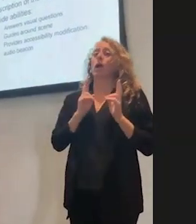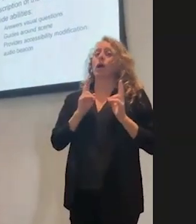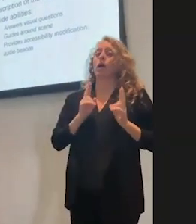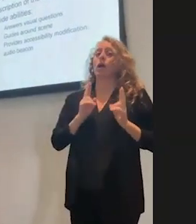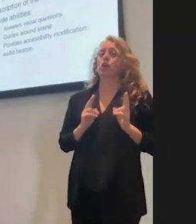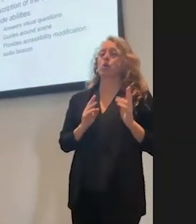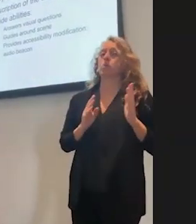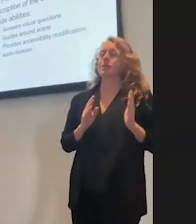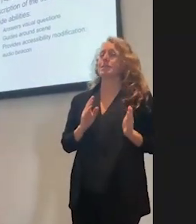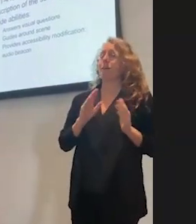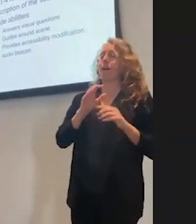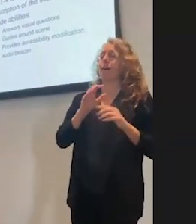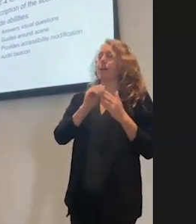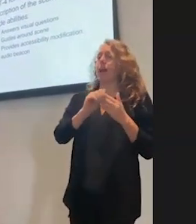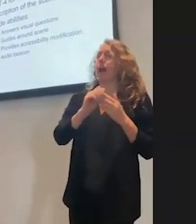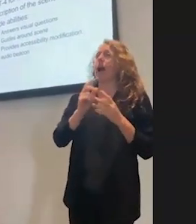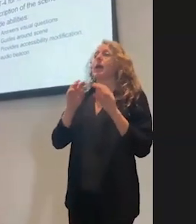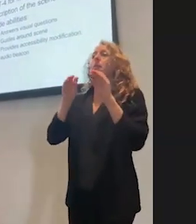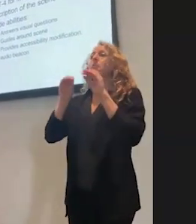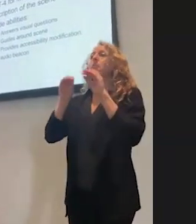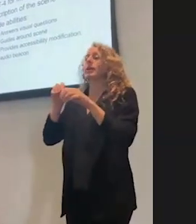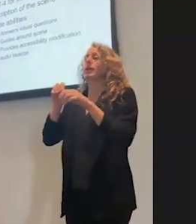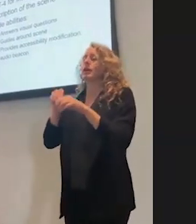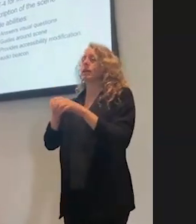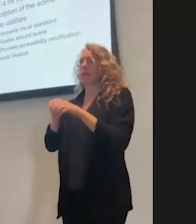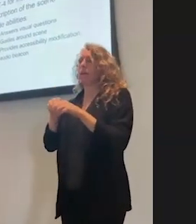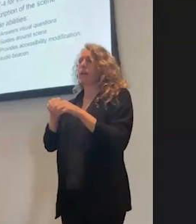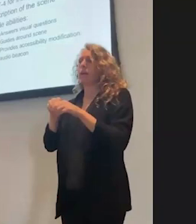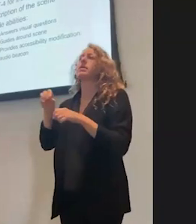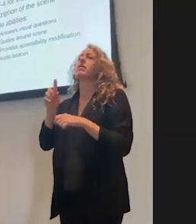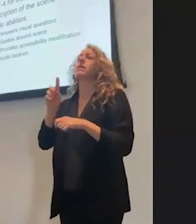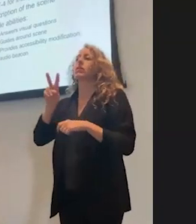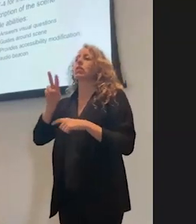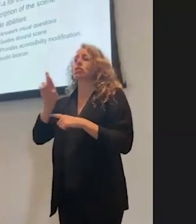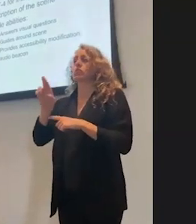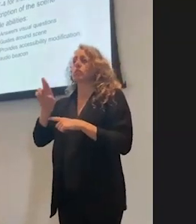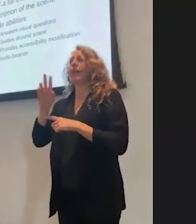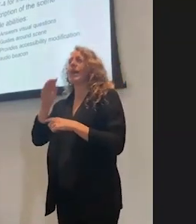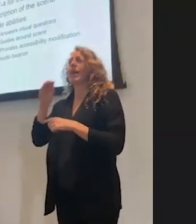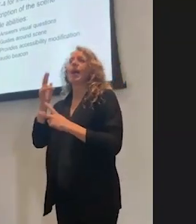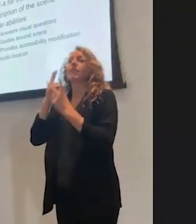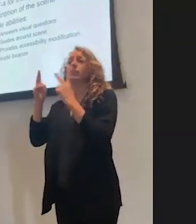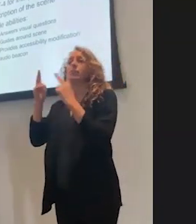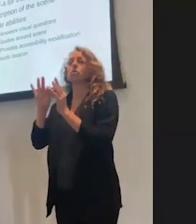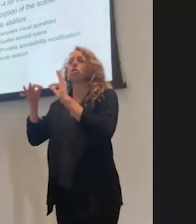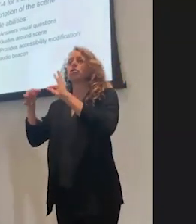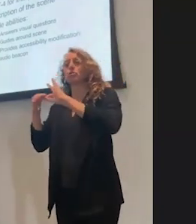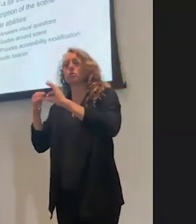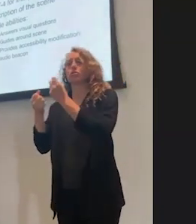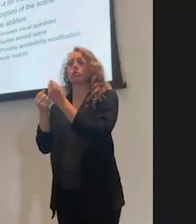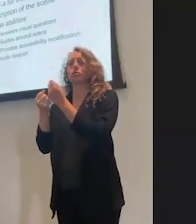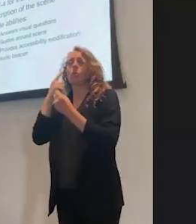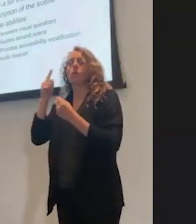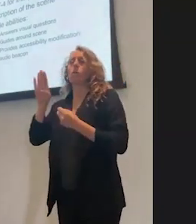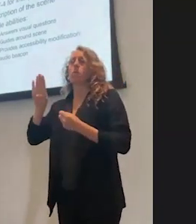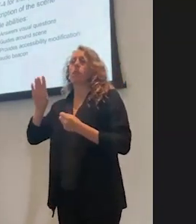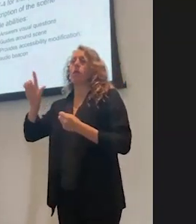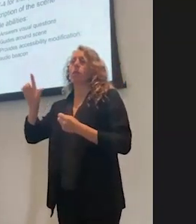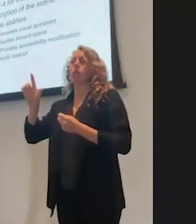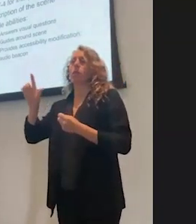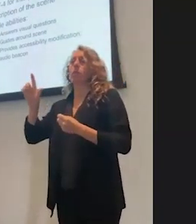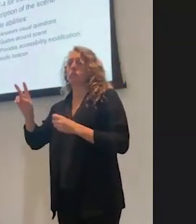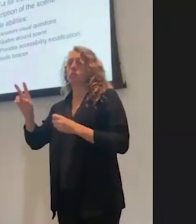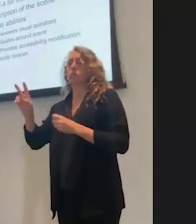and placing them in virtual reality to offer navigation and visual interpretation support to a blind or low vision person.